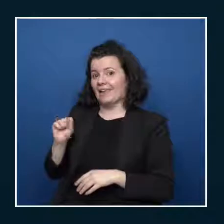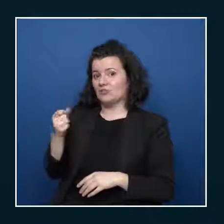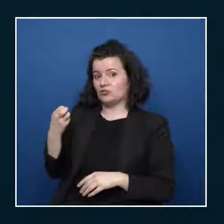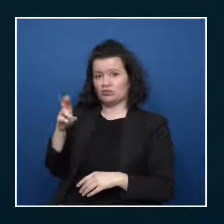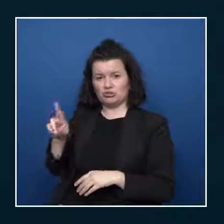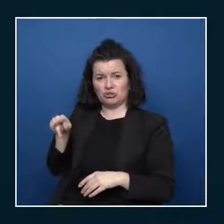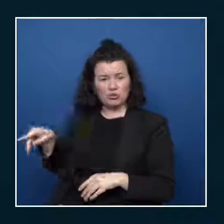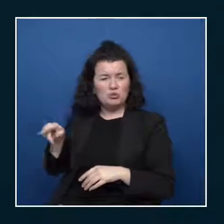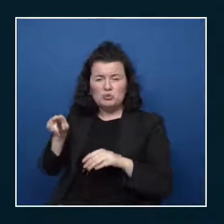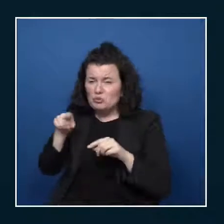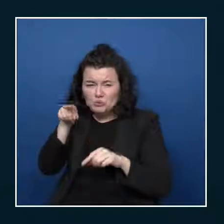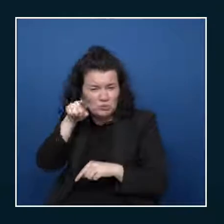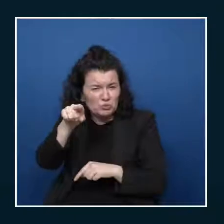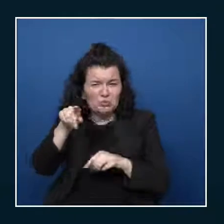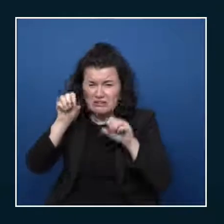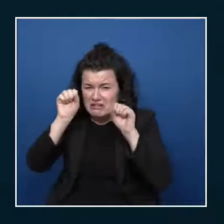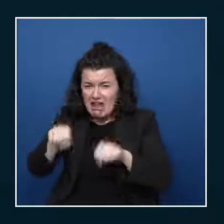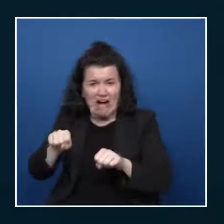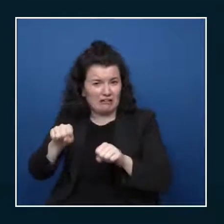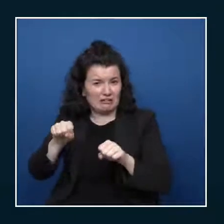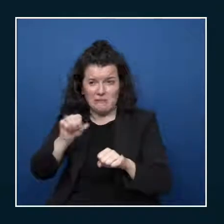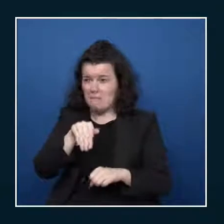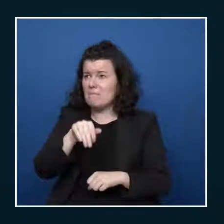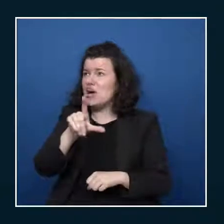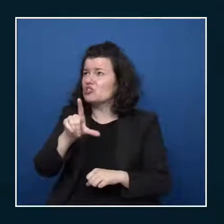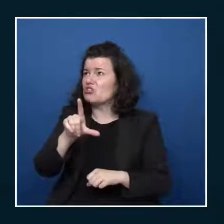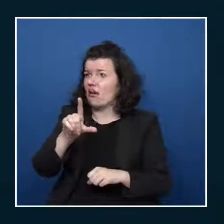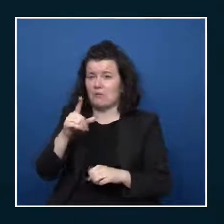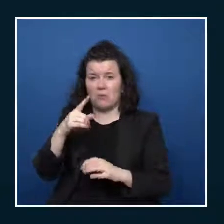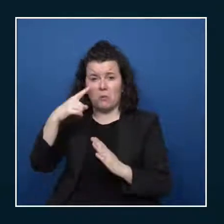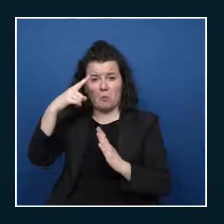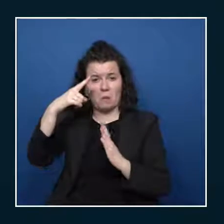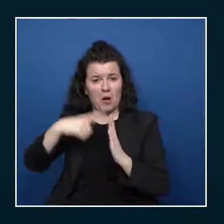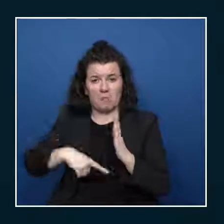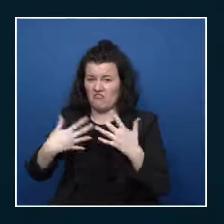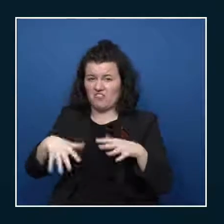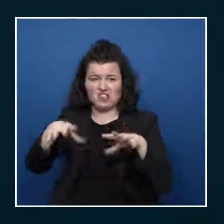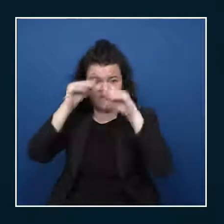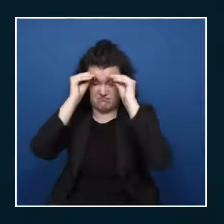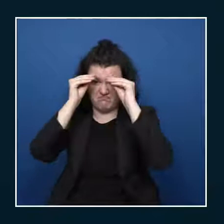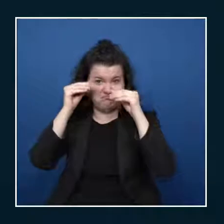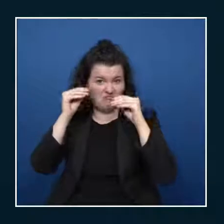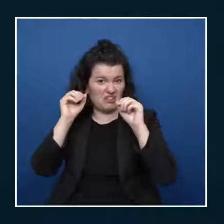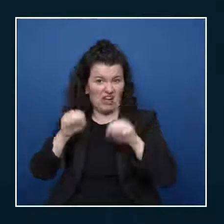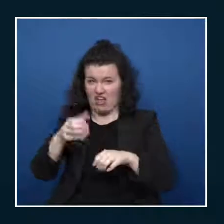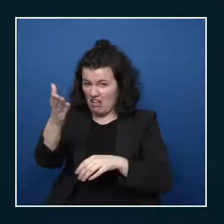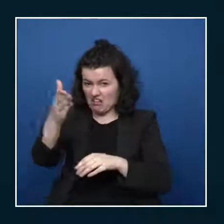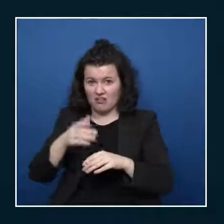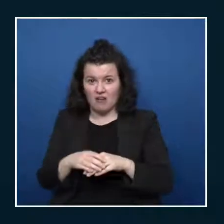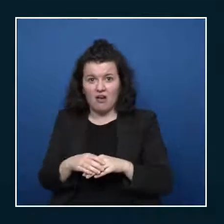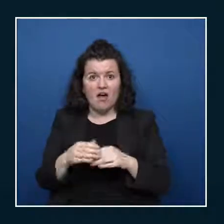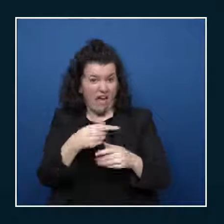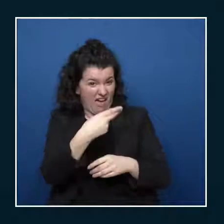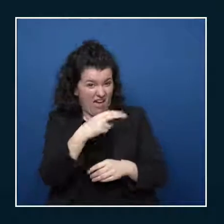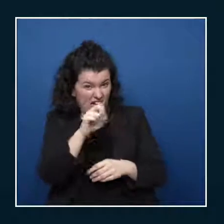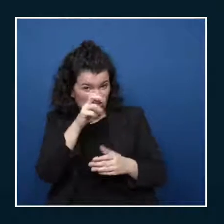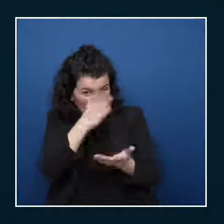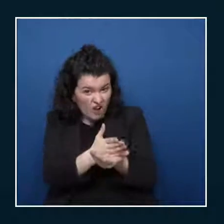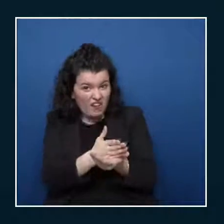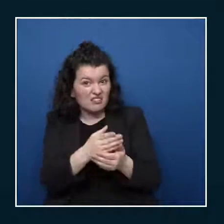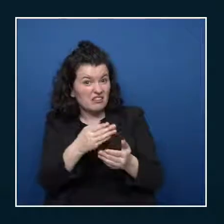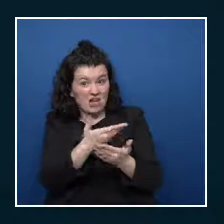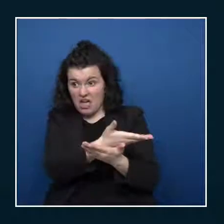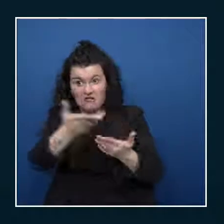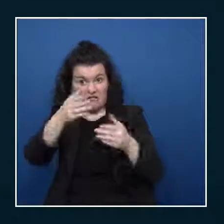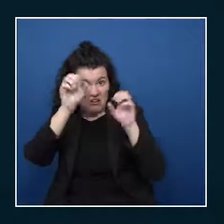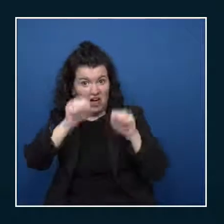machine learning in a month. Don't you think, Hank? I mean, anybody could. Absolutely. You definitely